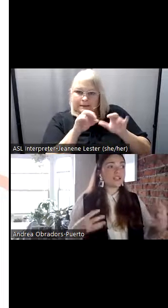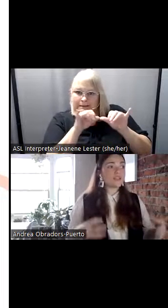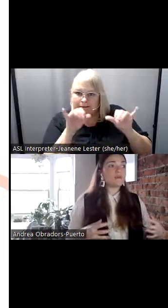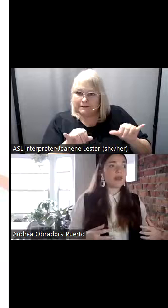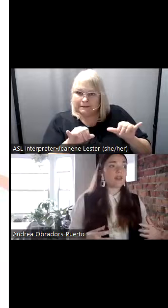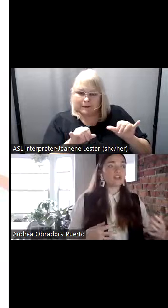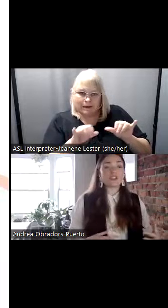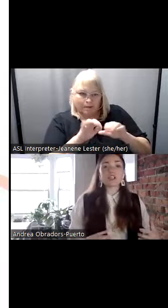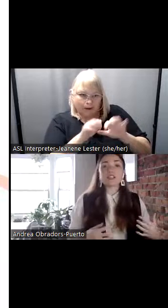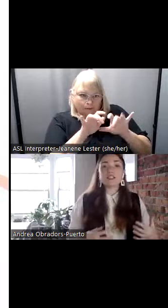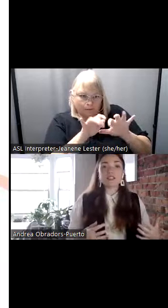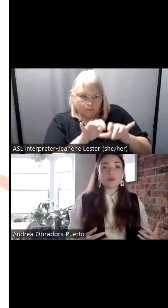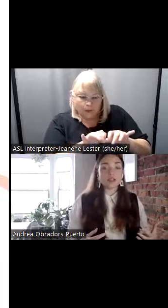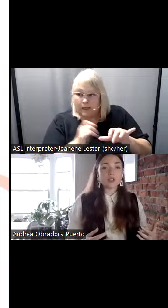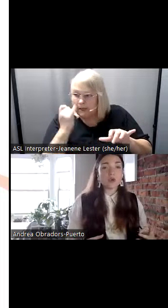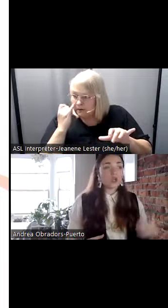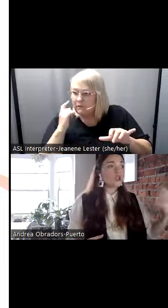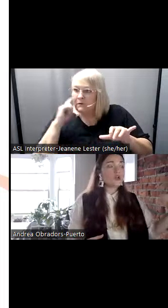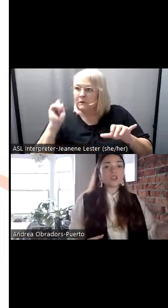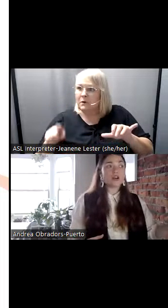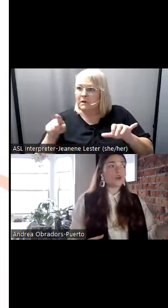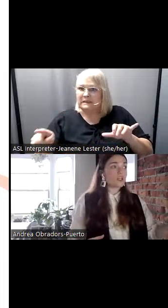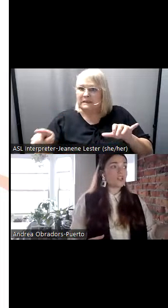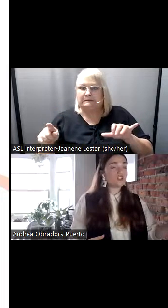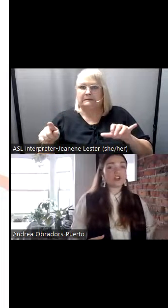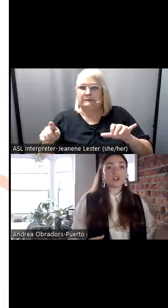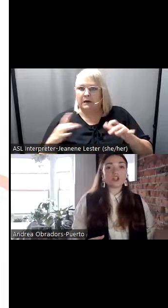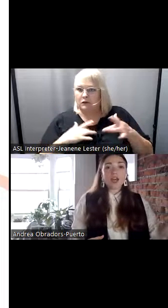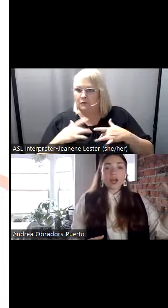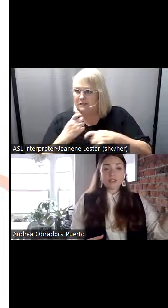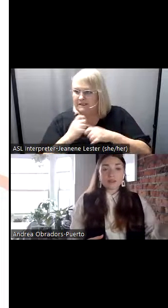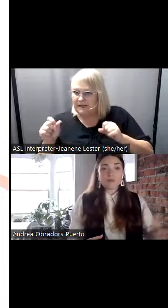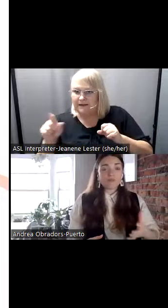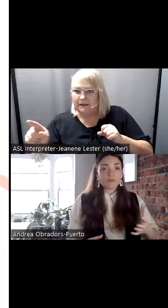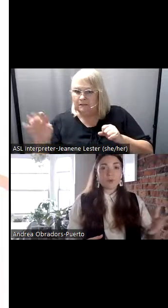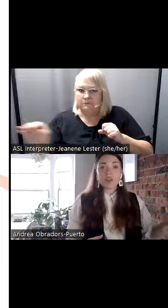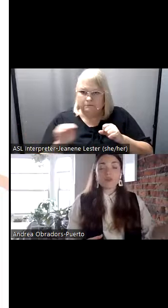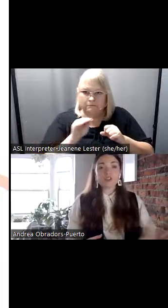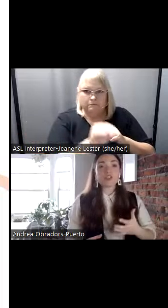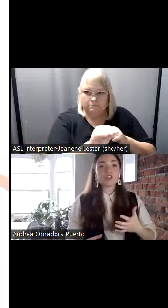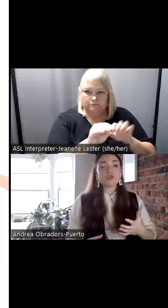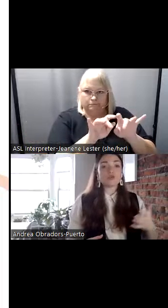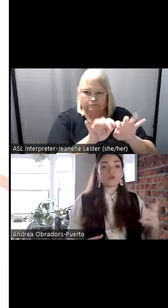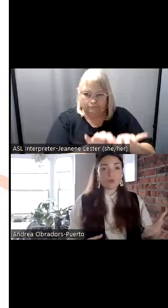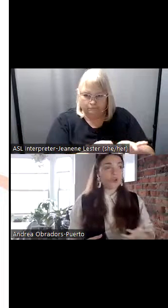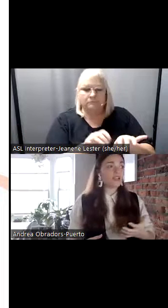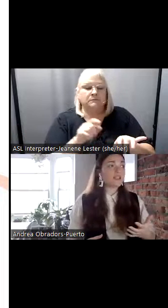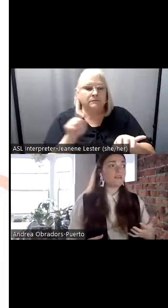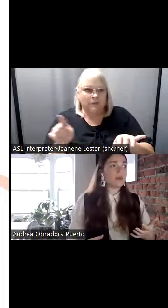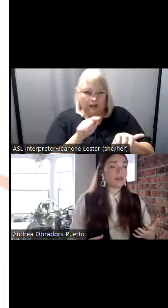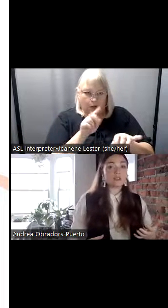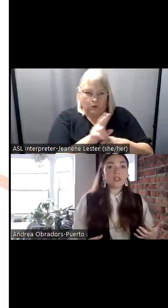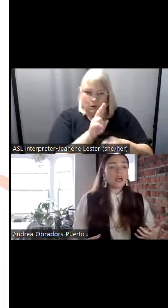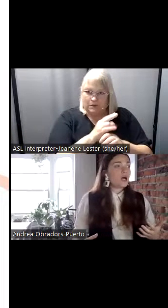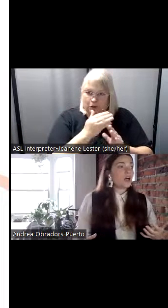when a safety event concern is identified. So using our patient chart as a way of entrance to reporting